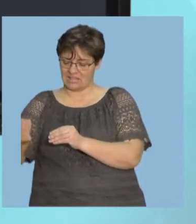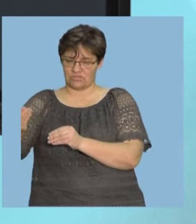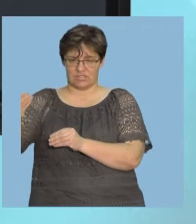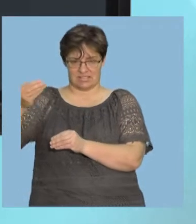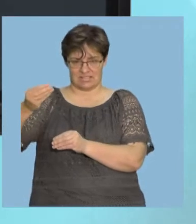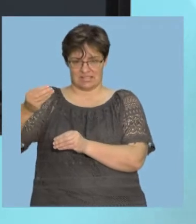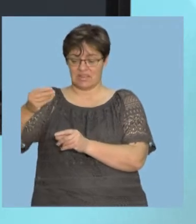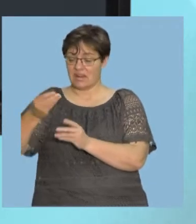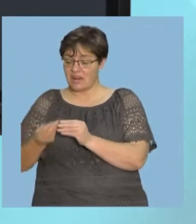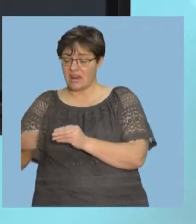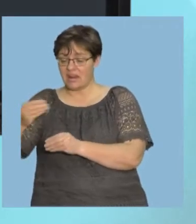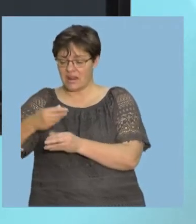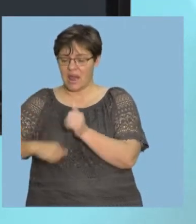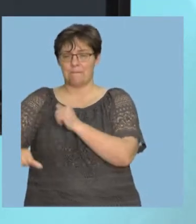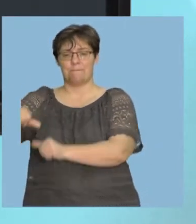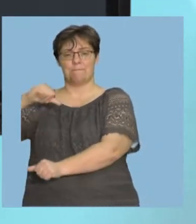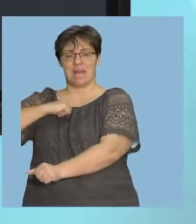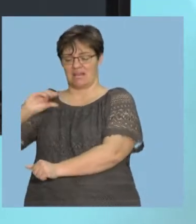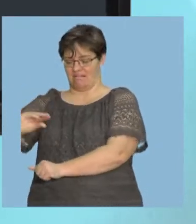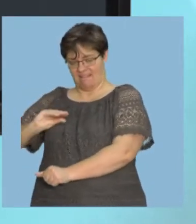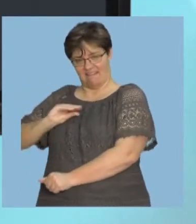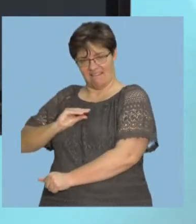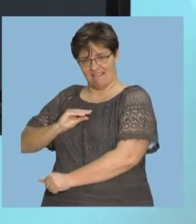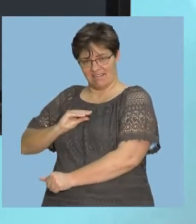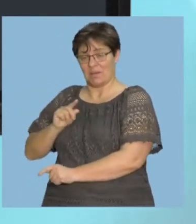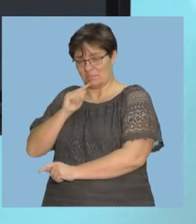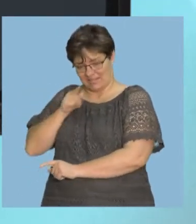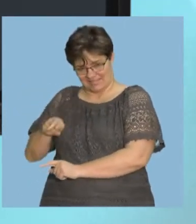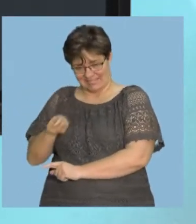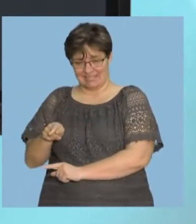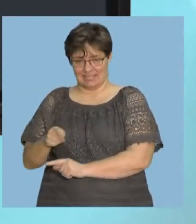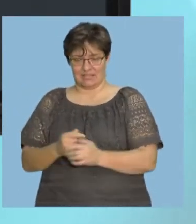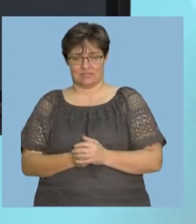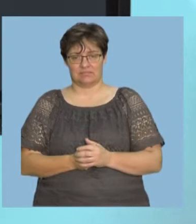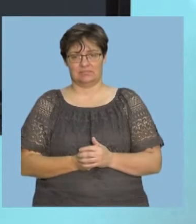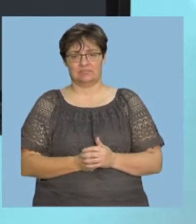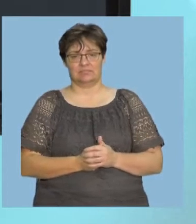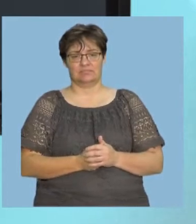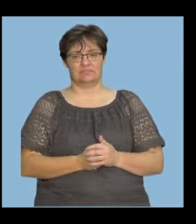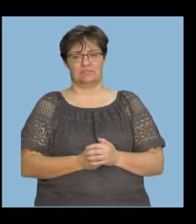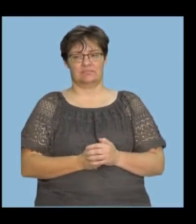you make a return on your investment. Okay, that's what we're talking about.